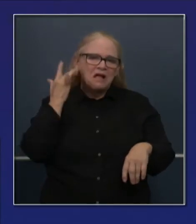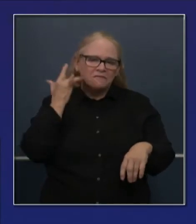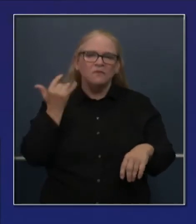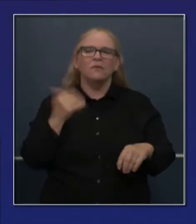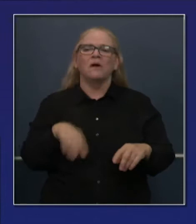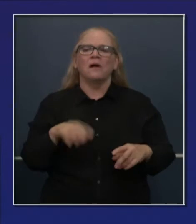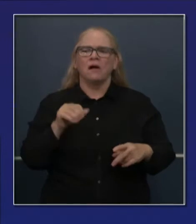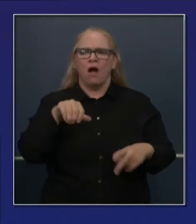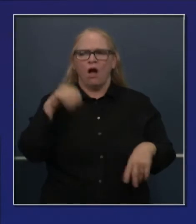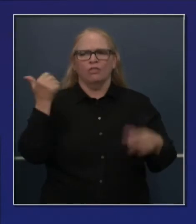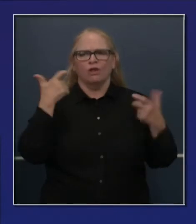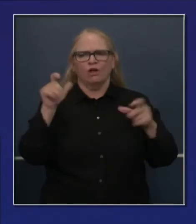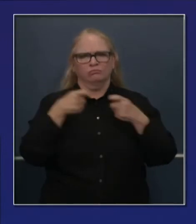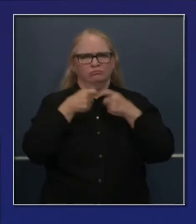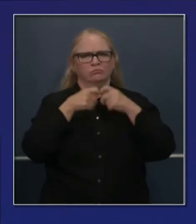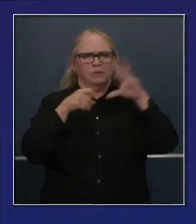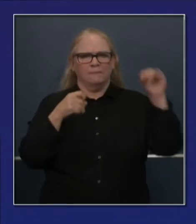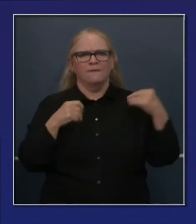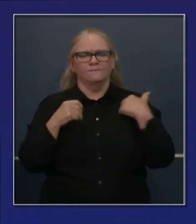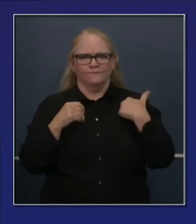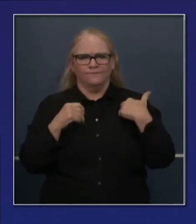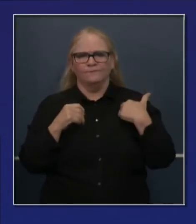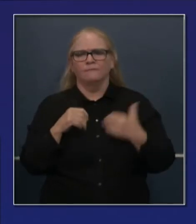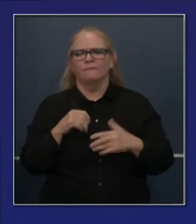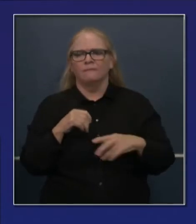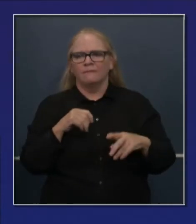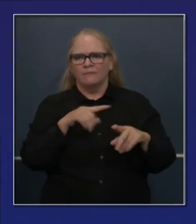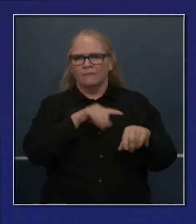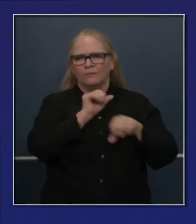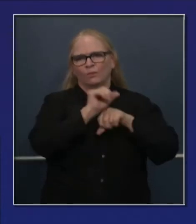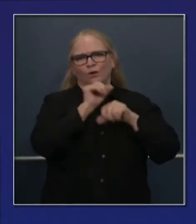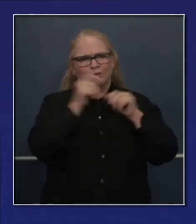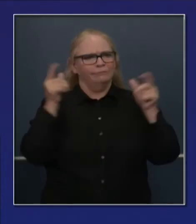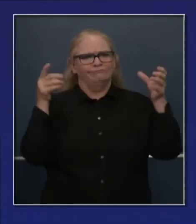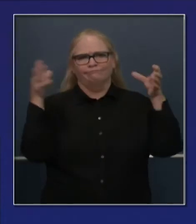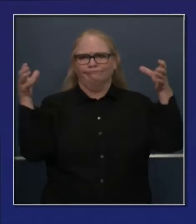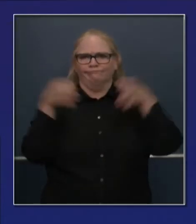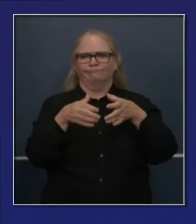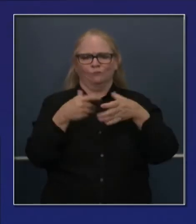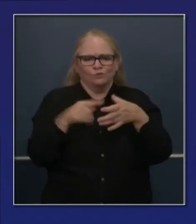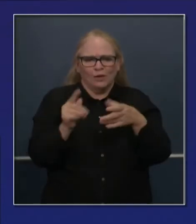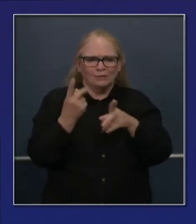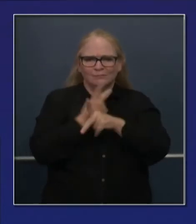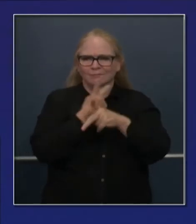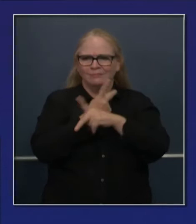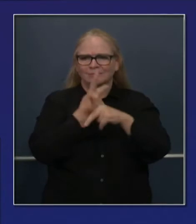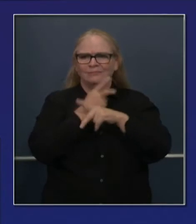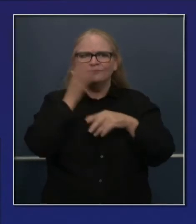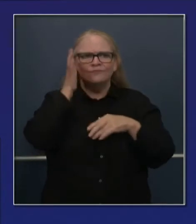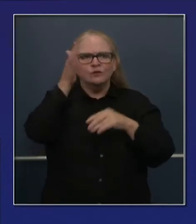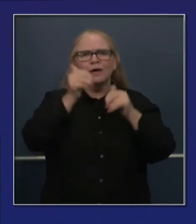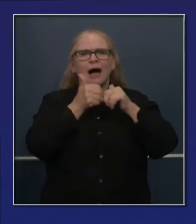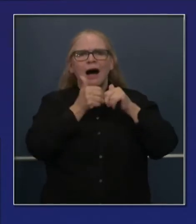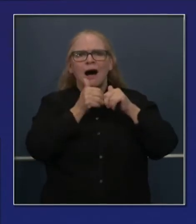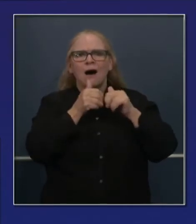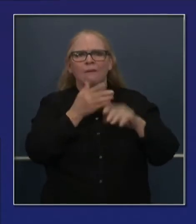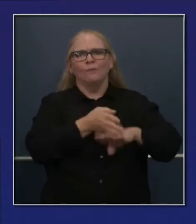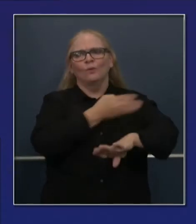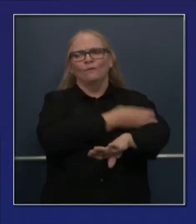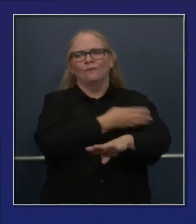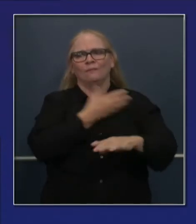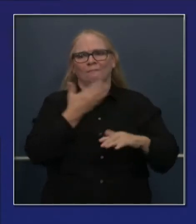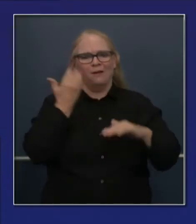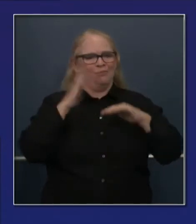map a future of reliability that looks very differently than today. And so we've been advancing